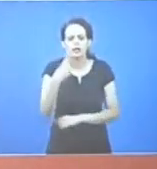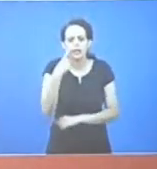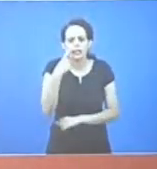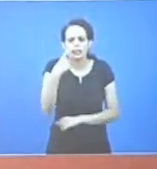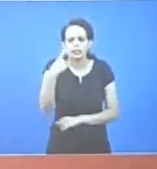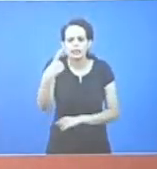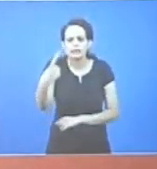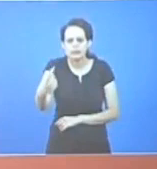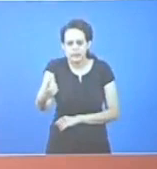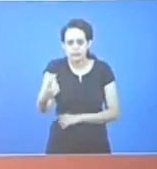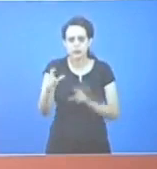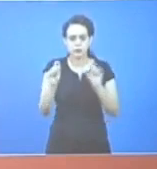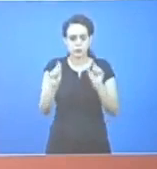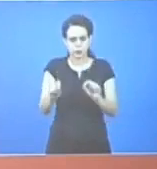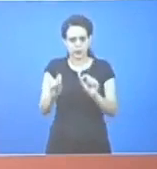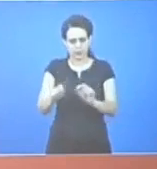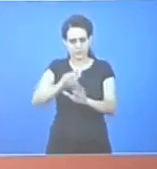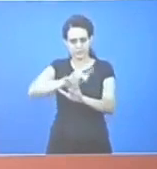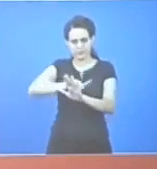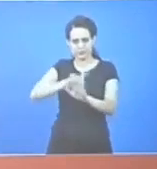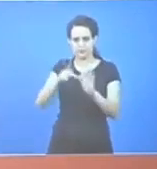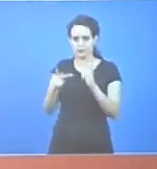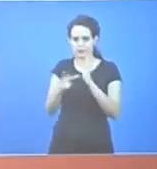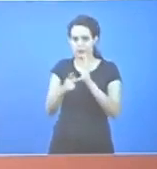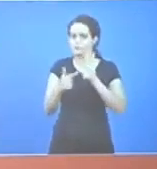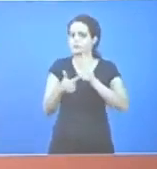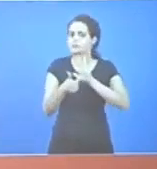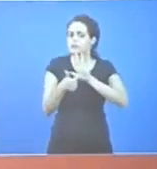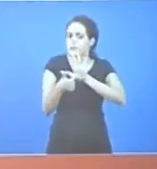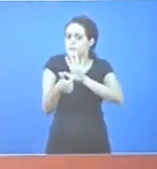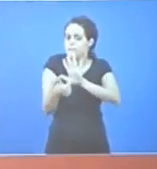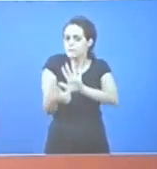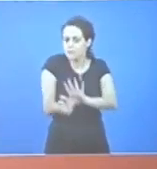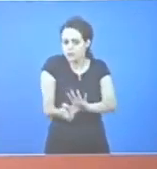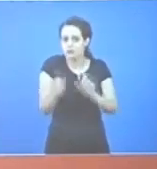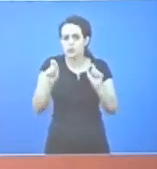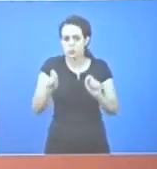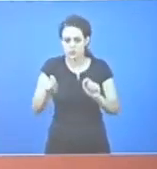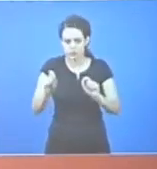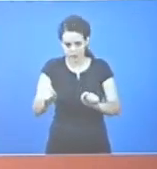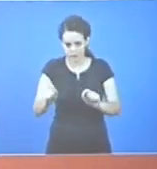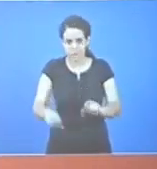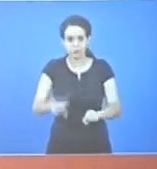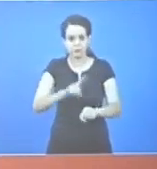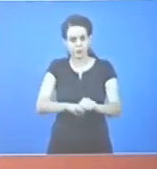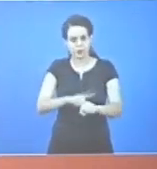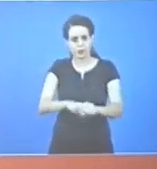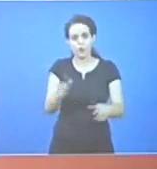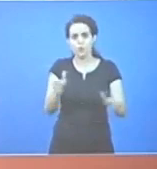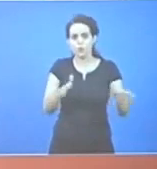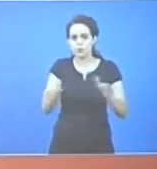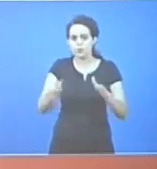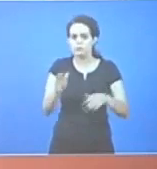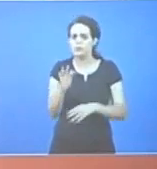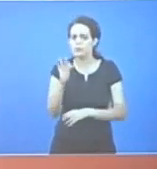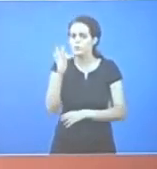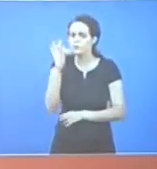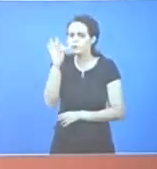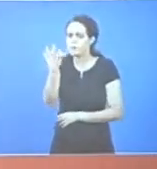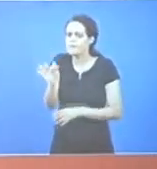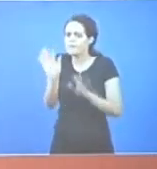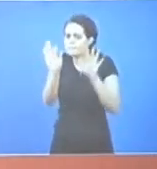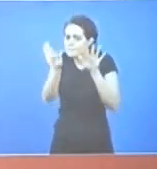and we can see that through the parables, the majority of them, it's referring to the time of the end.